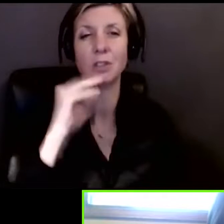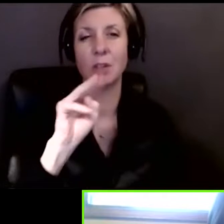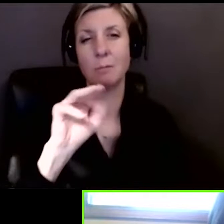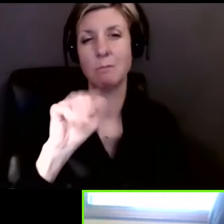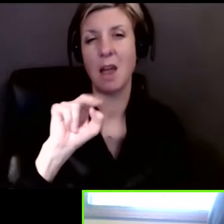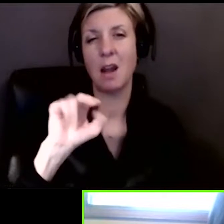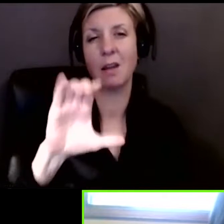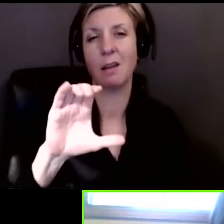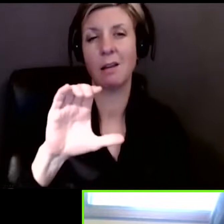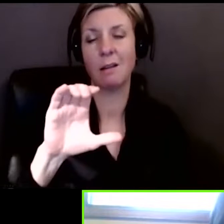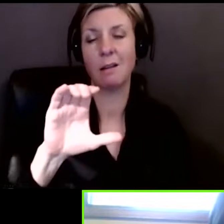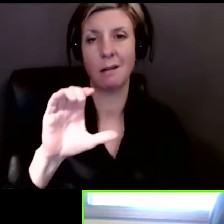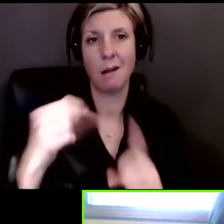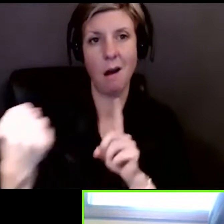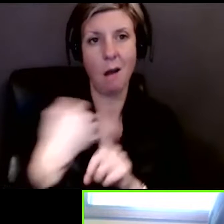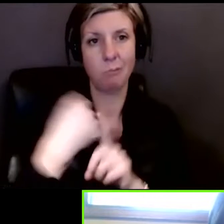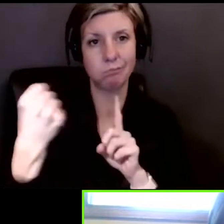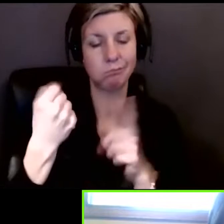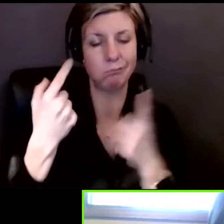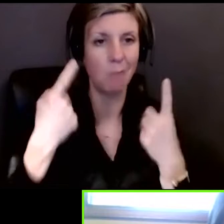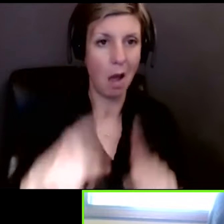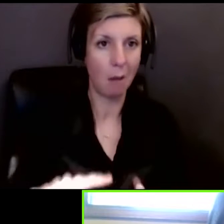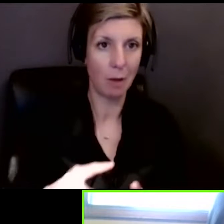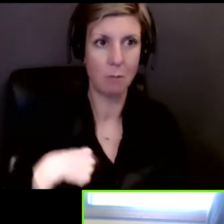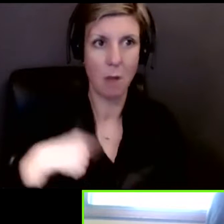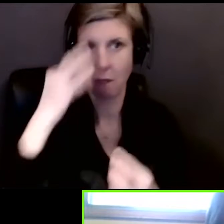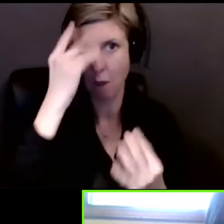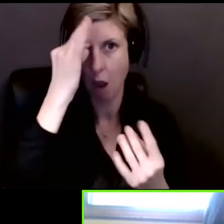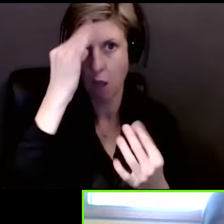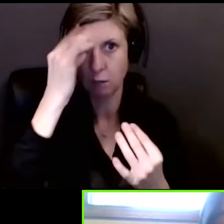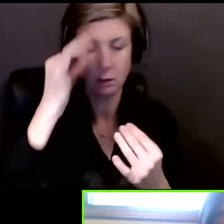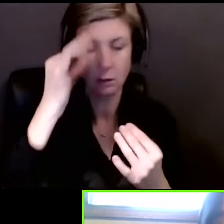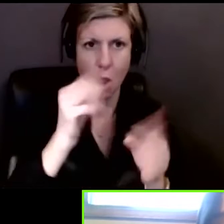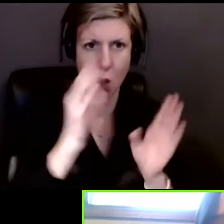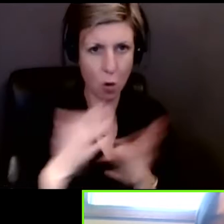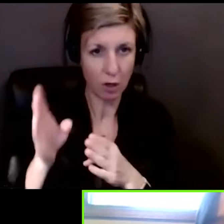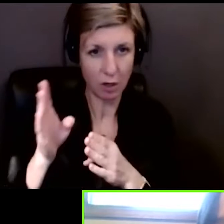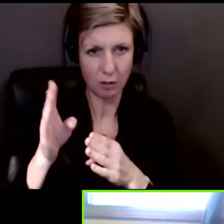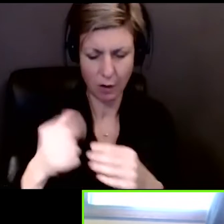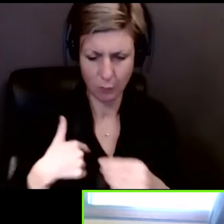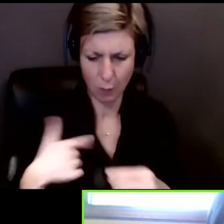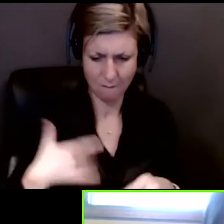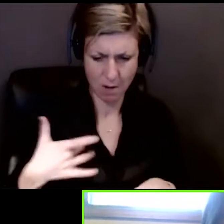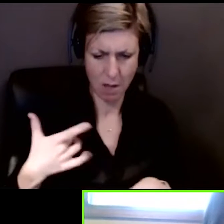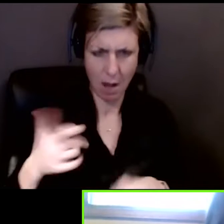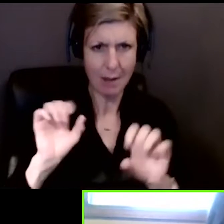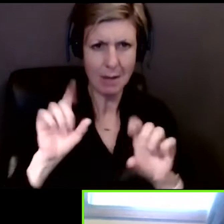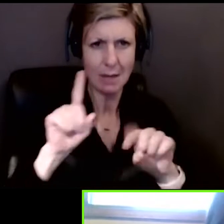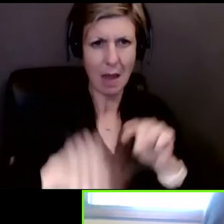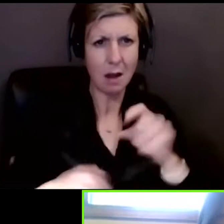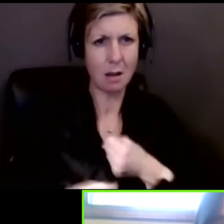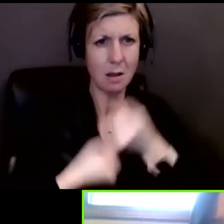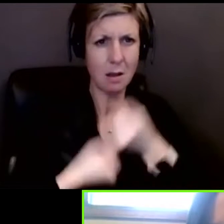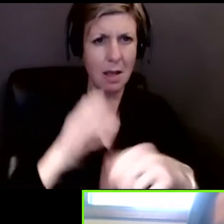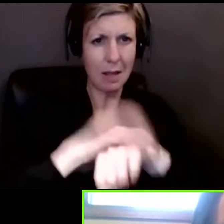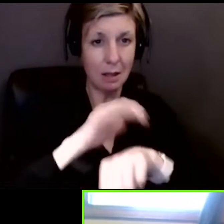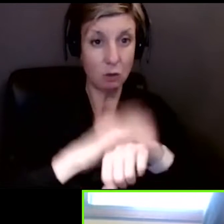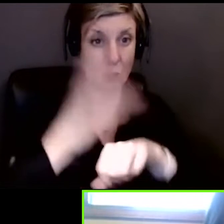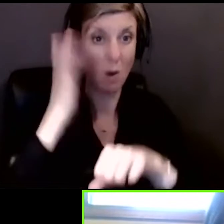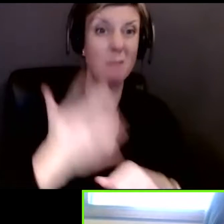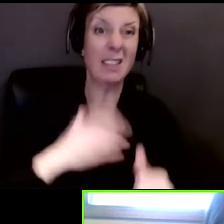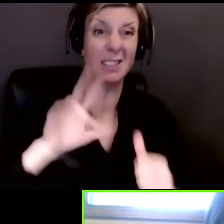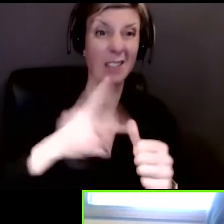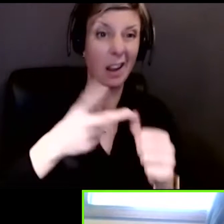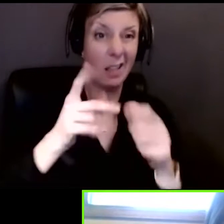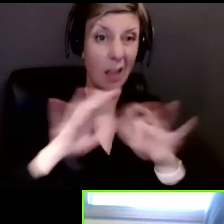because my thoughts were so disorganized, I wasn't really able to process my thoughts in English because it's my second language. And my first language is Mandarin Chinese.